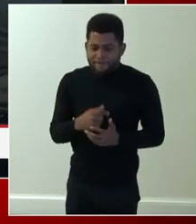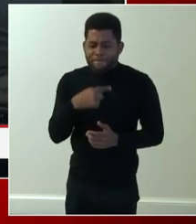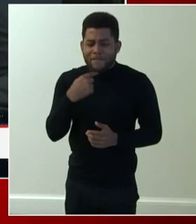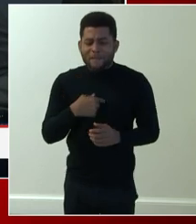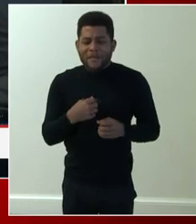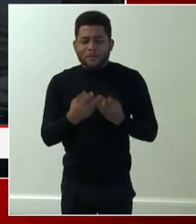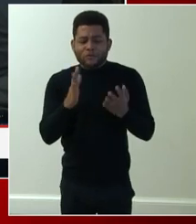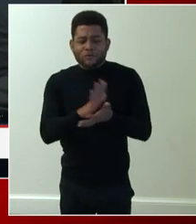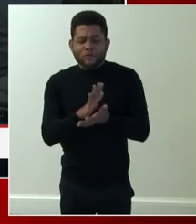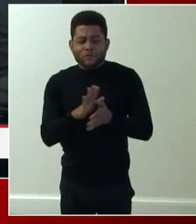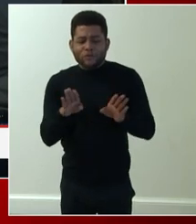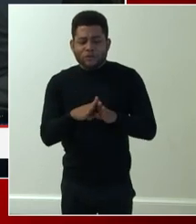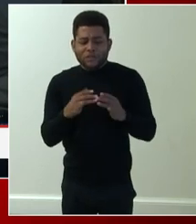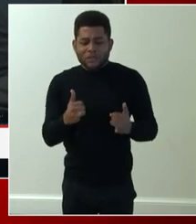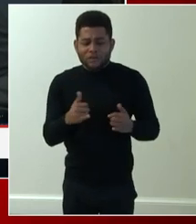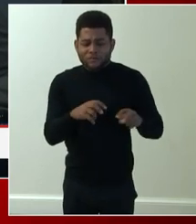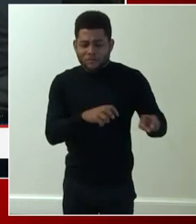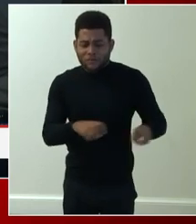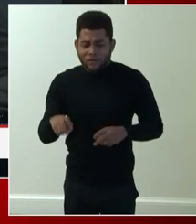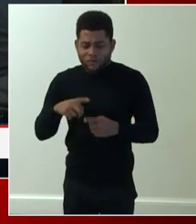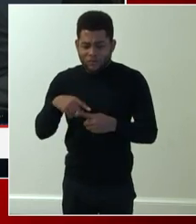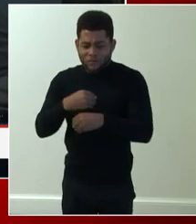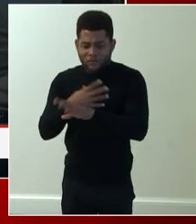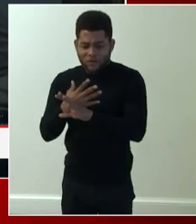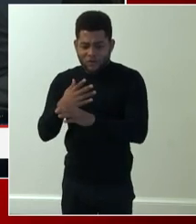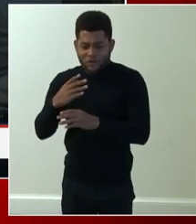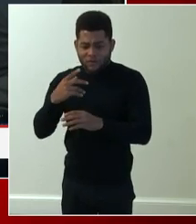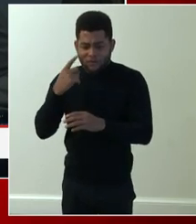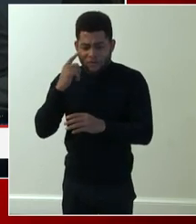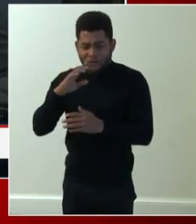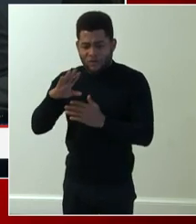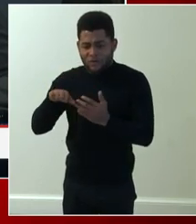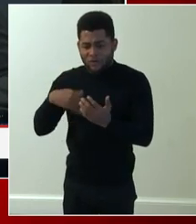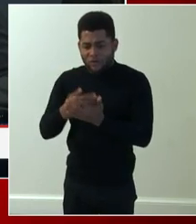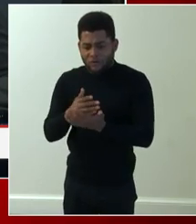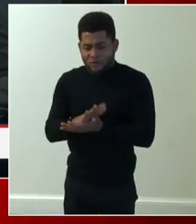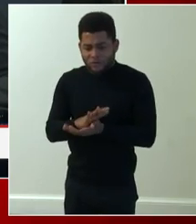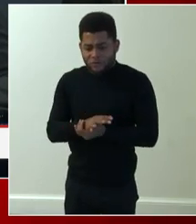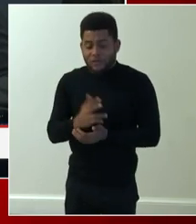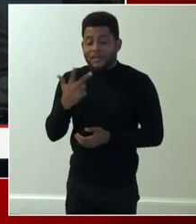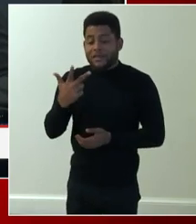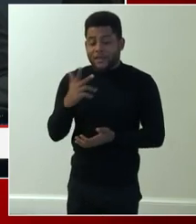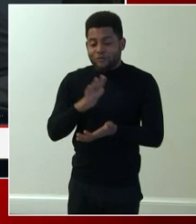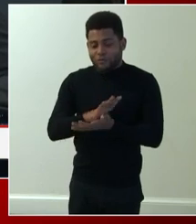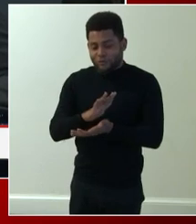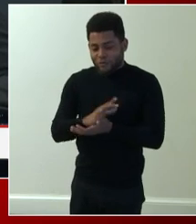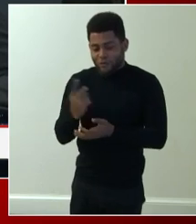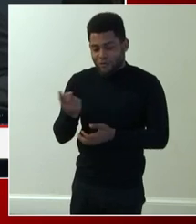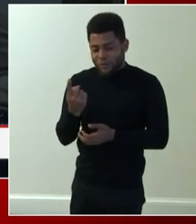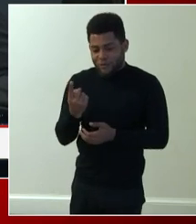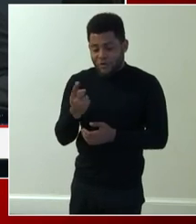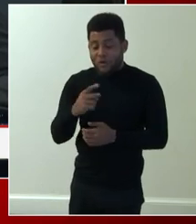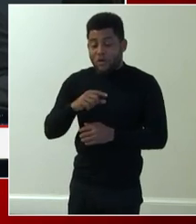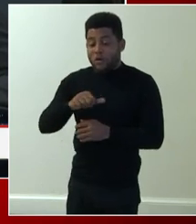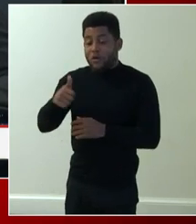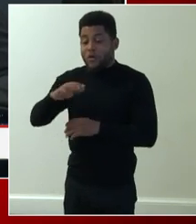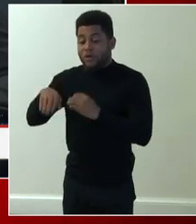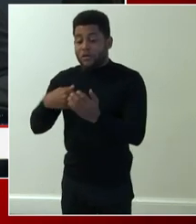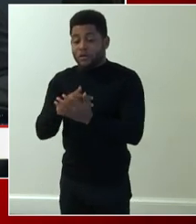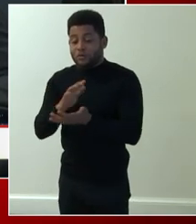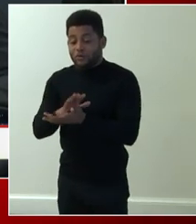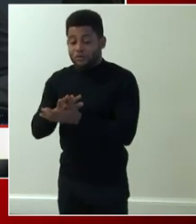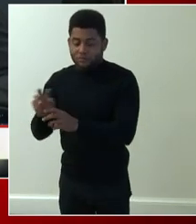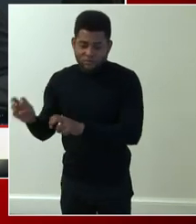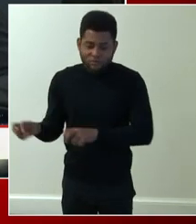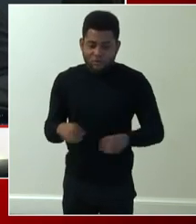and moved to virtual learning, the entire schools right now? We have 3 schools where the entire school are transitioning virtual. And Mark, I'm